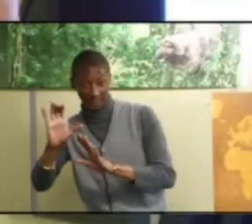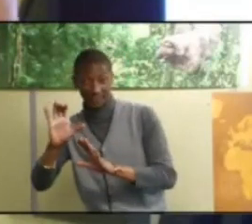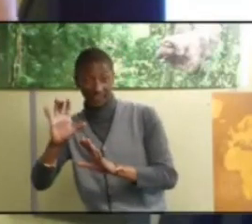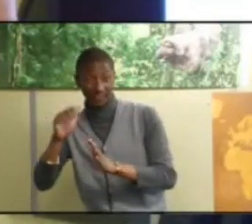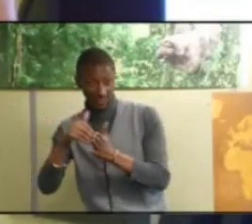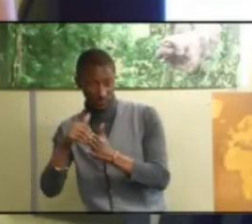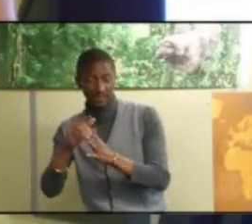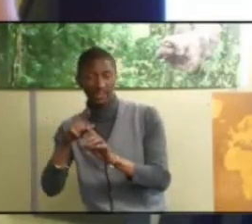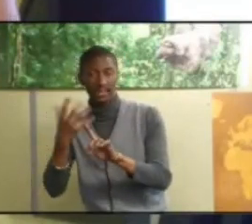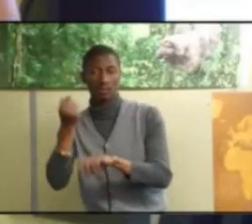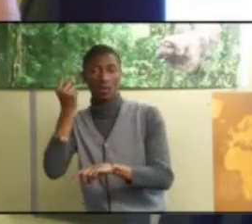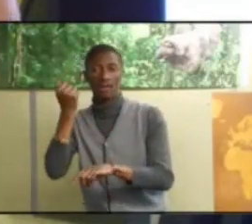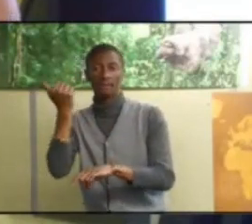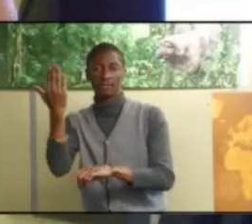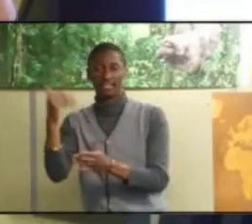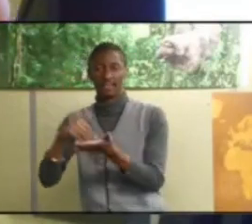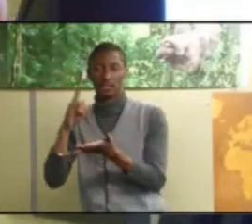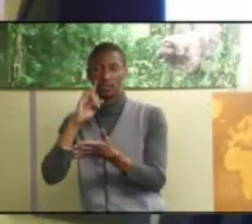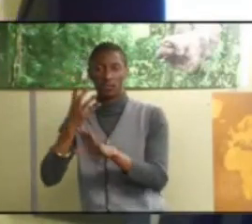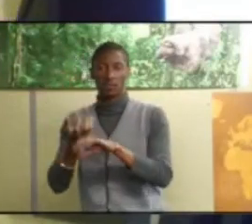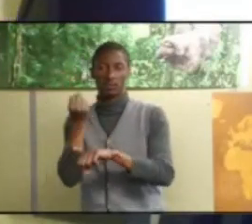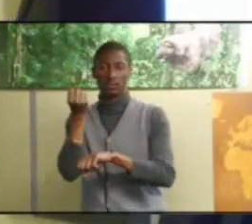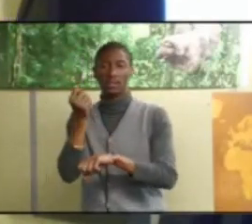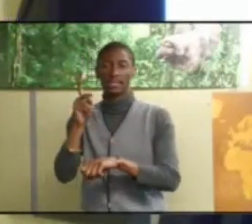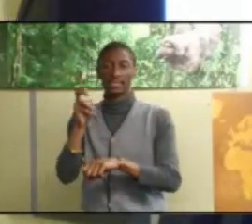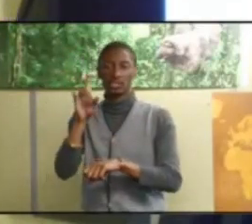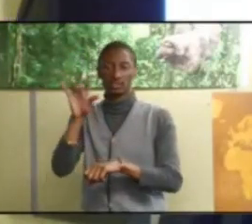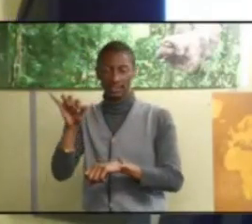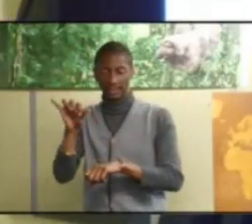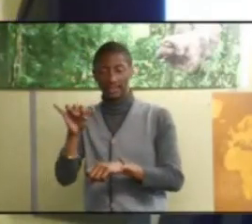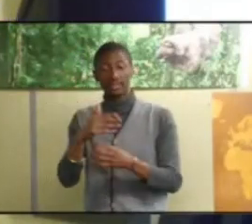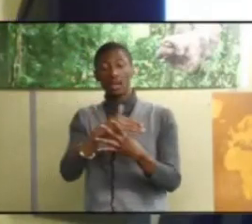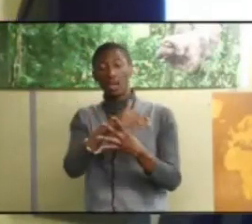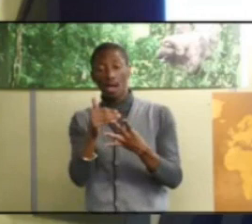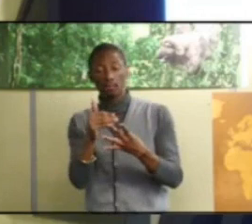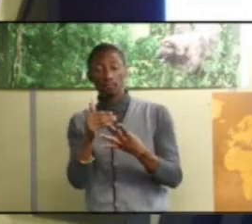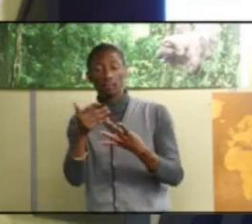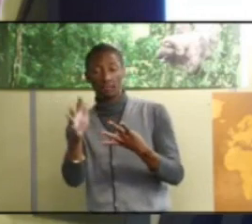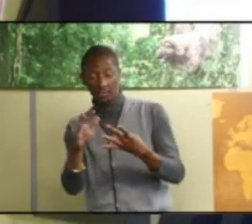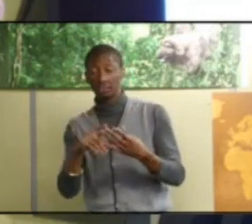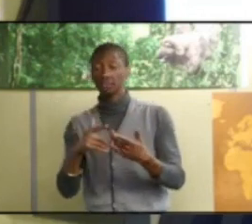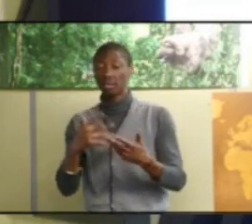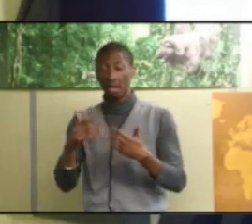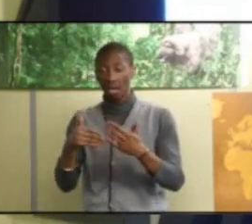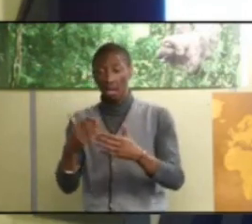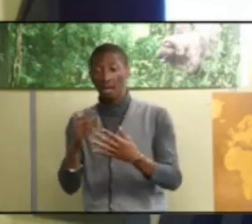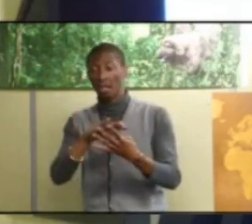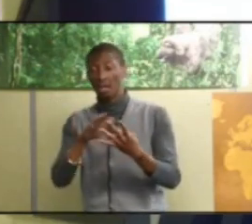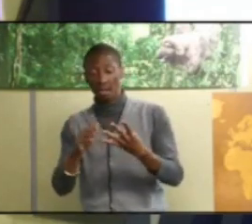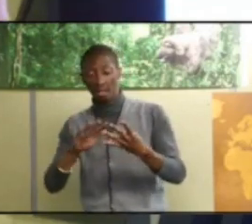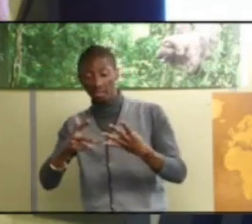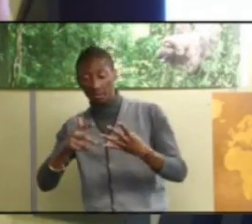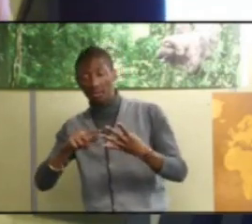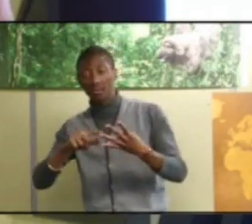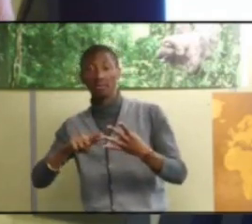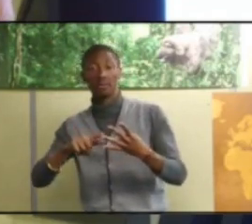of contingency. Go through the next phase. We're still doing okay. Get to the third